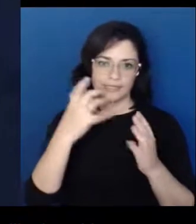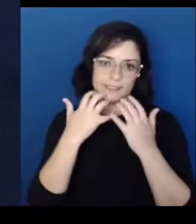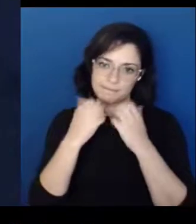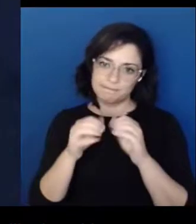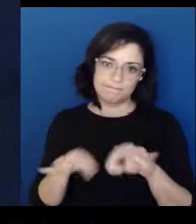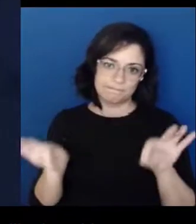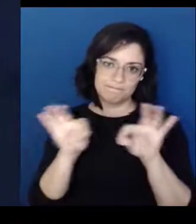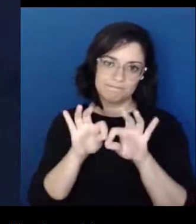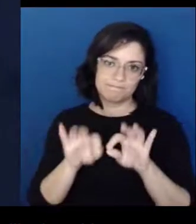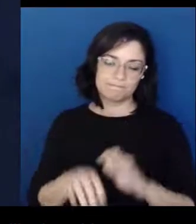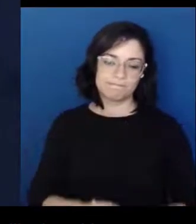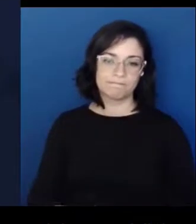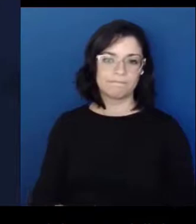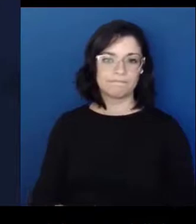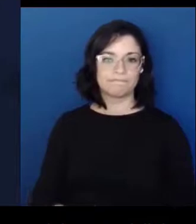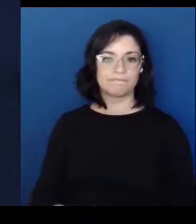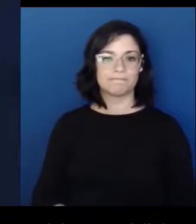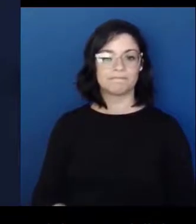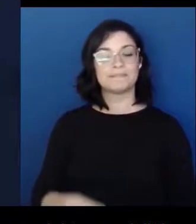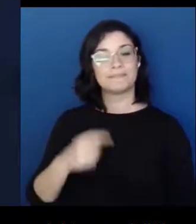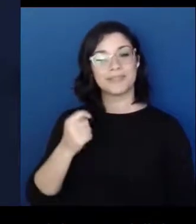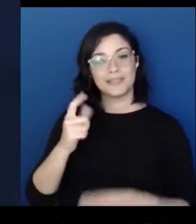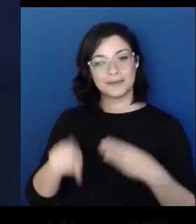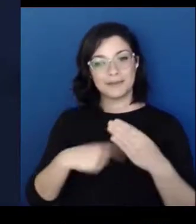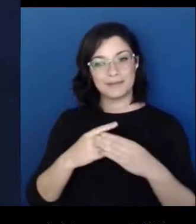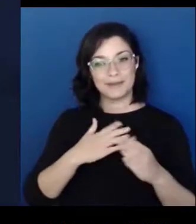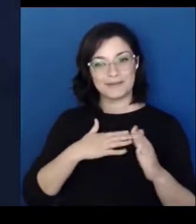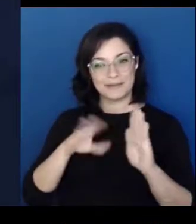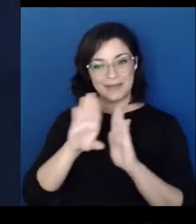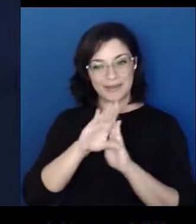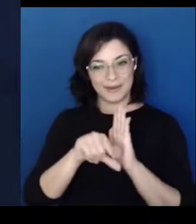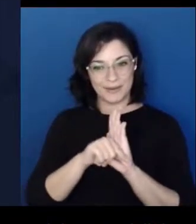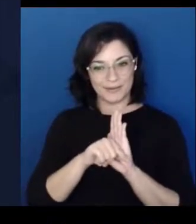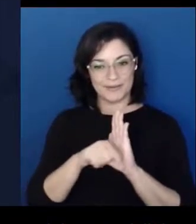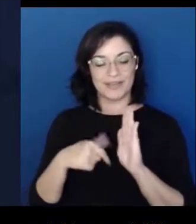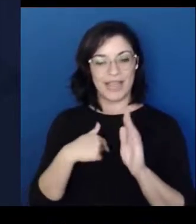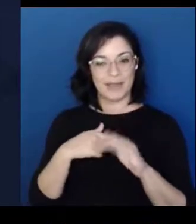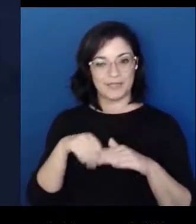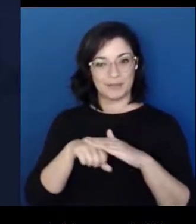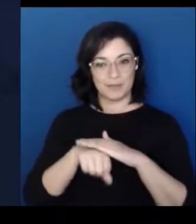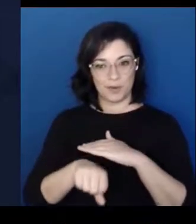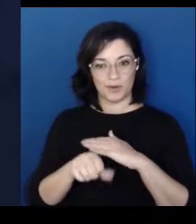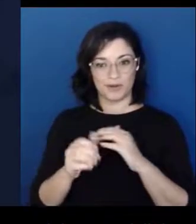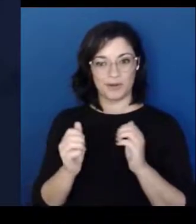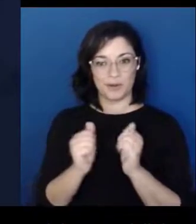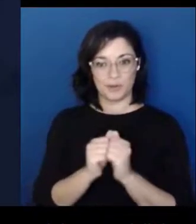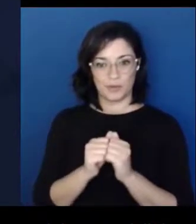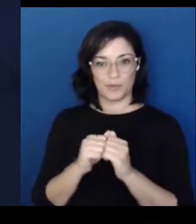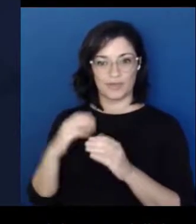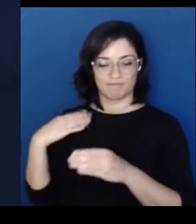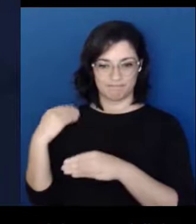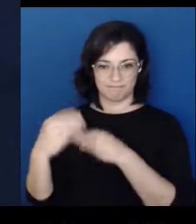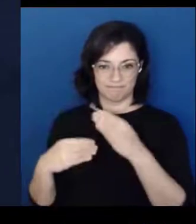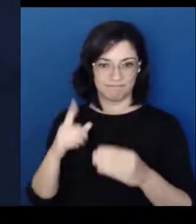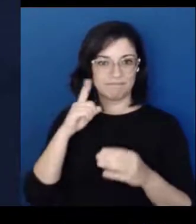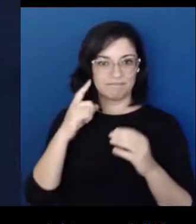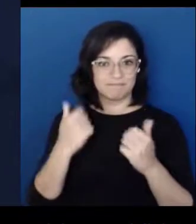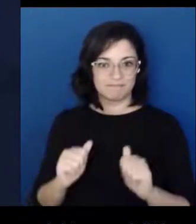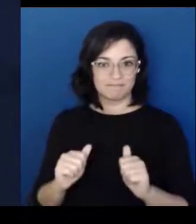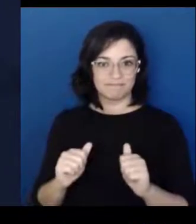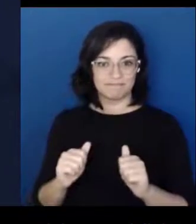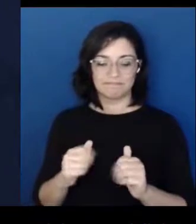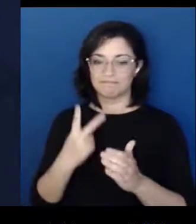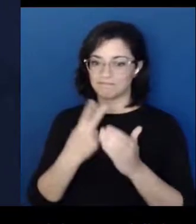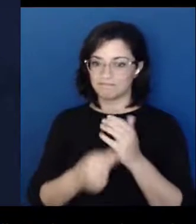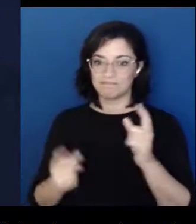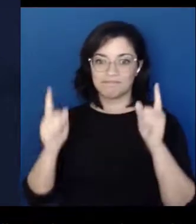background. I was born with congenital hearing loss, bilateral, sensorineural, all these long